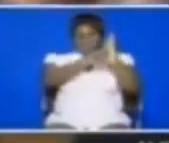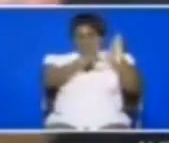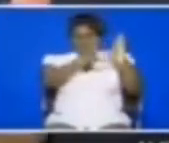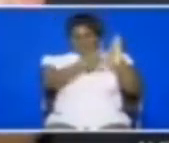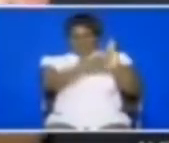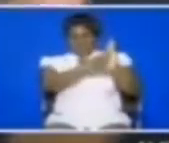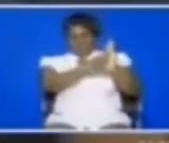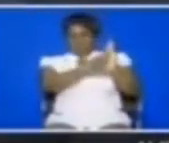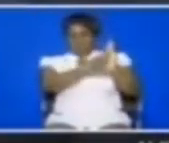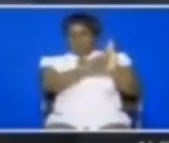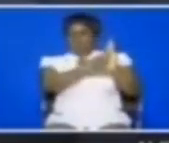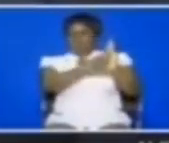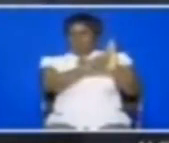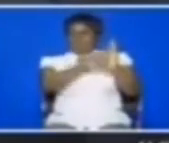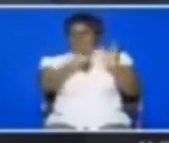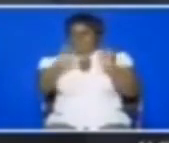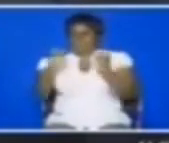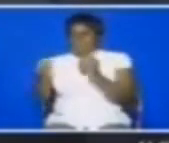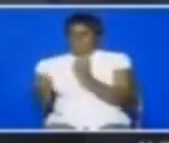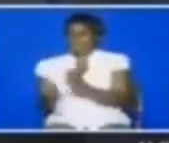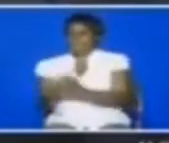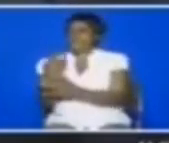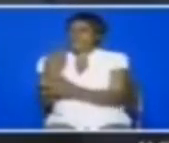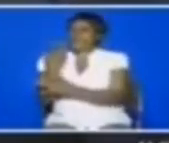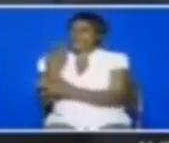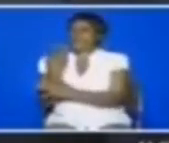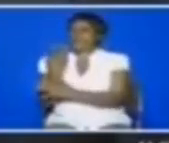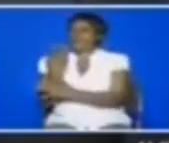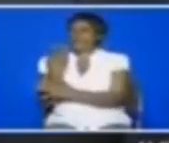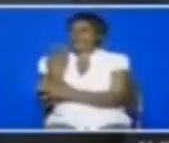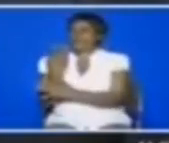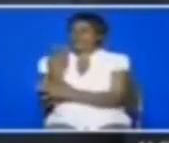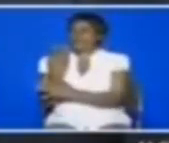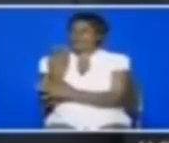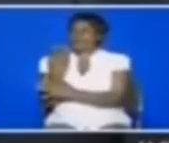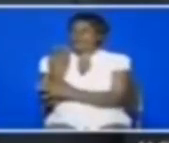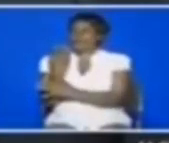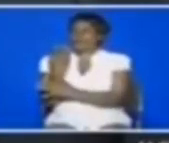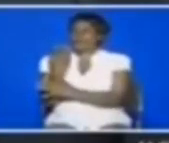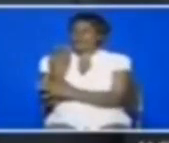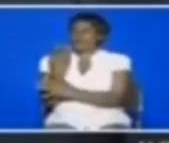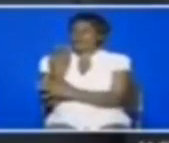to create the